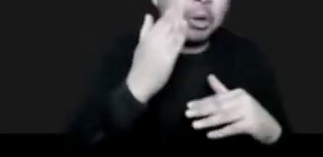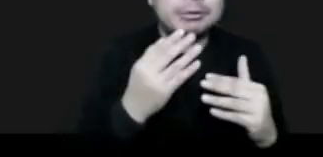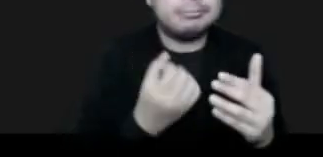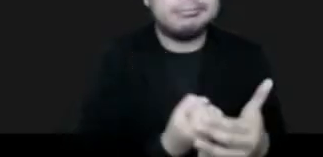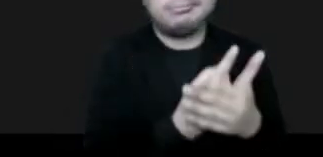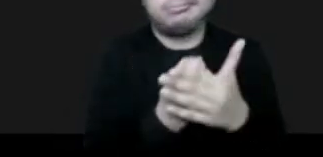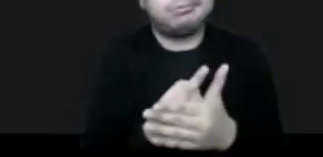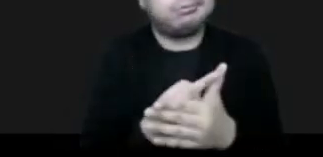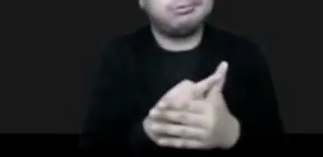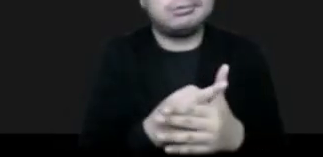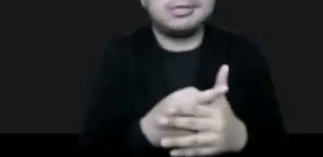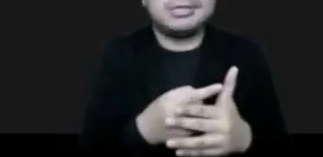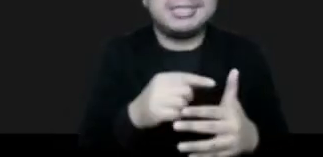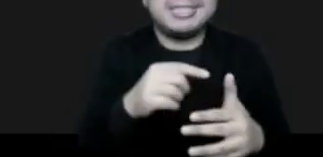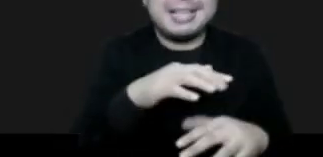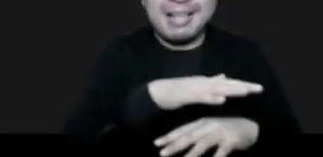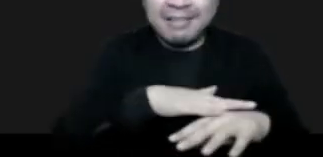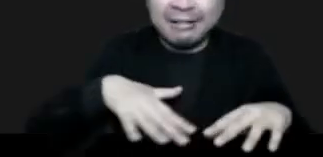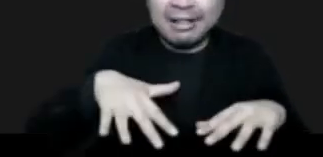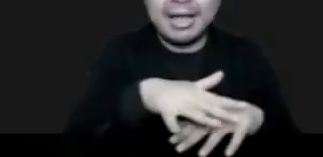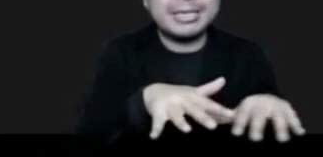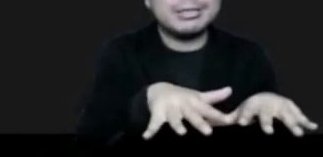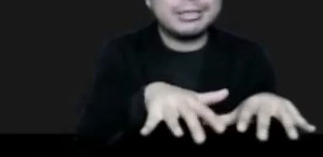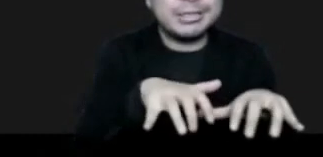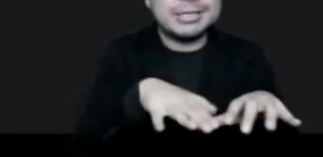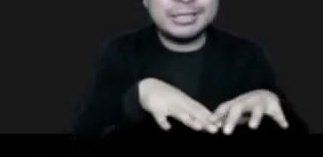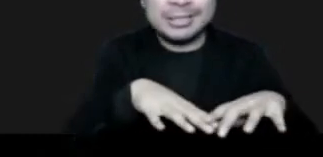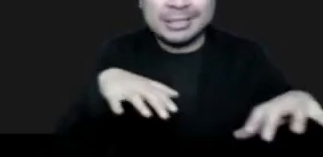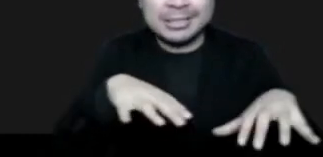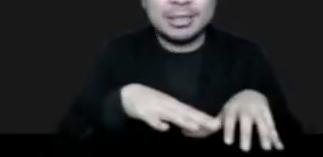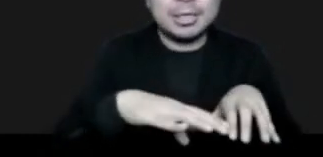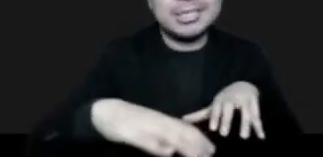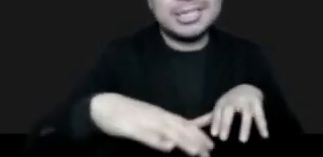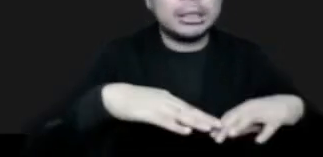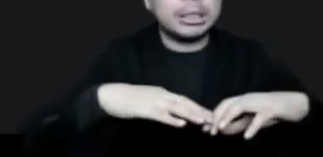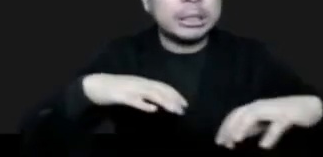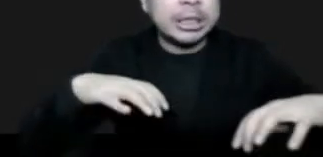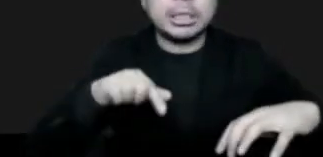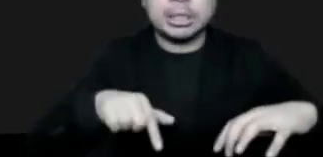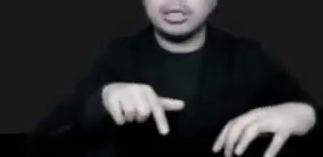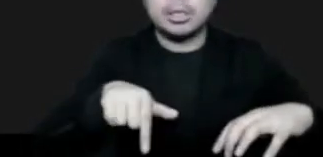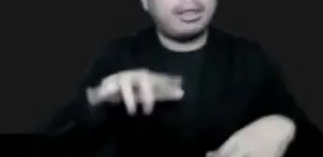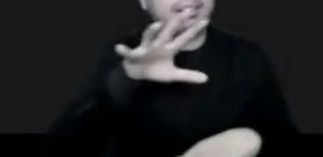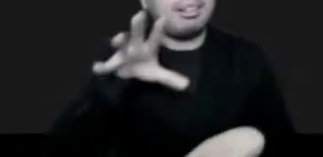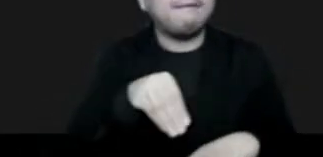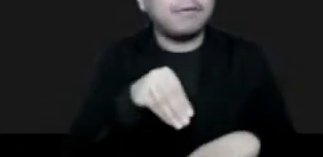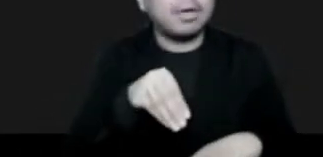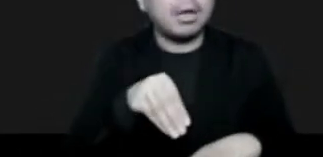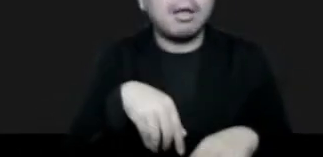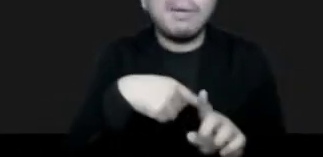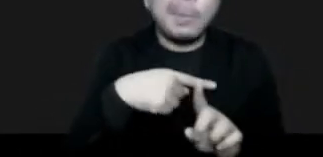in different communities across the region. We also see floods at the